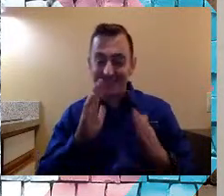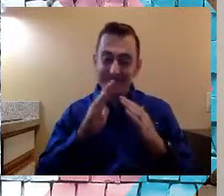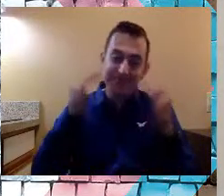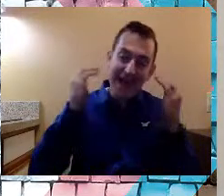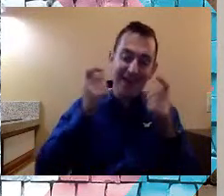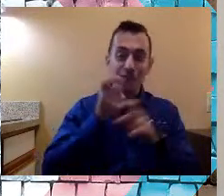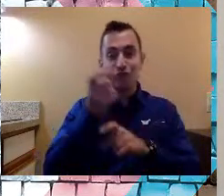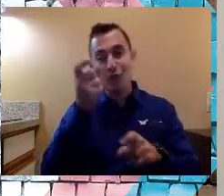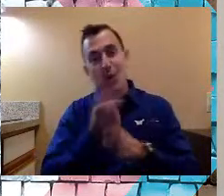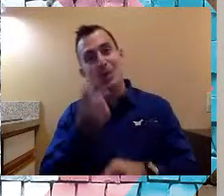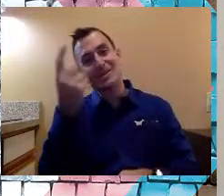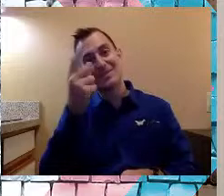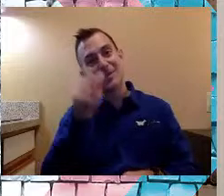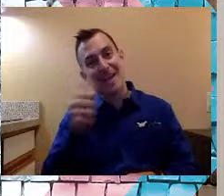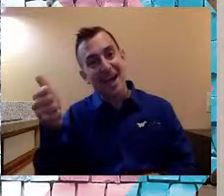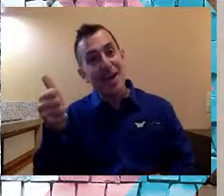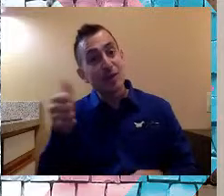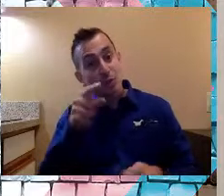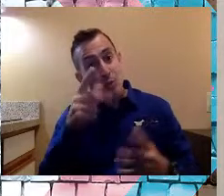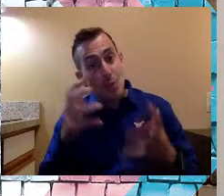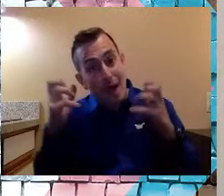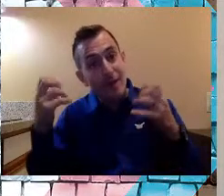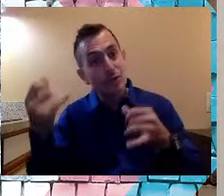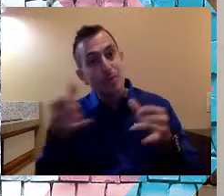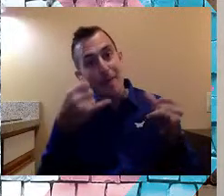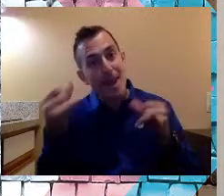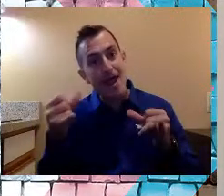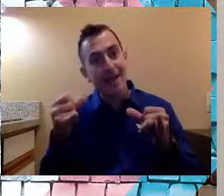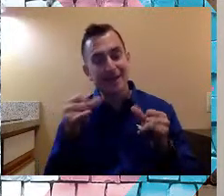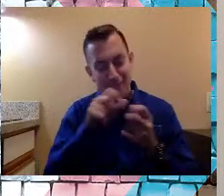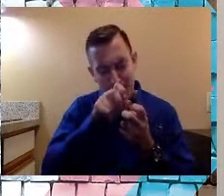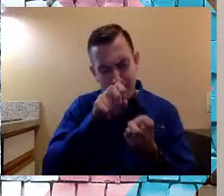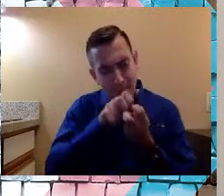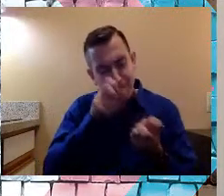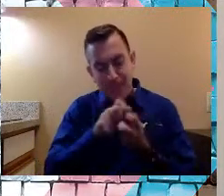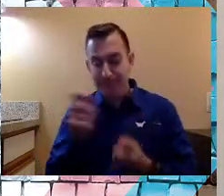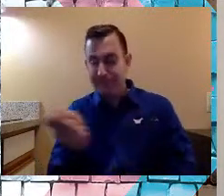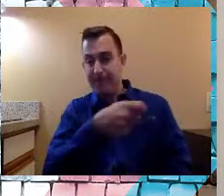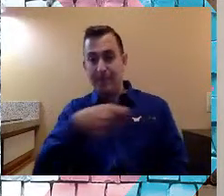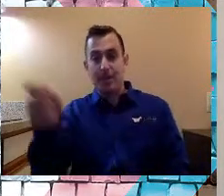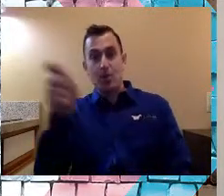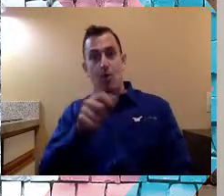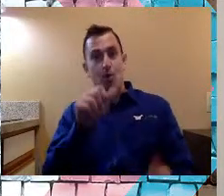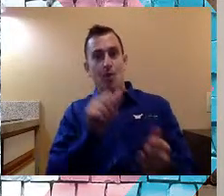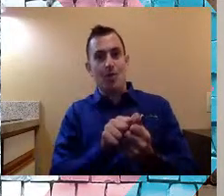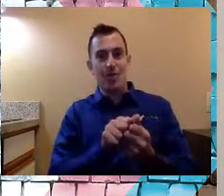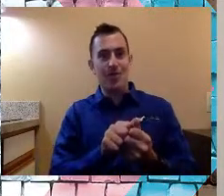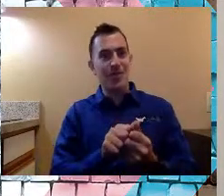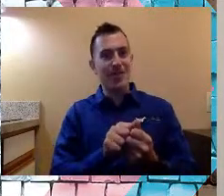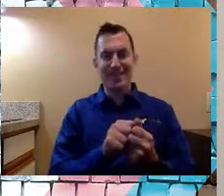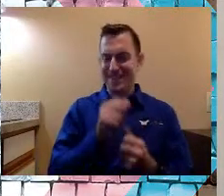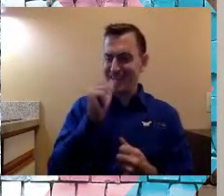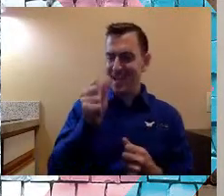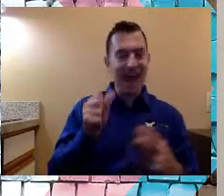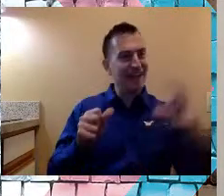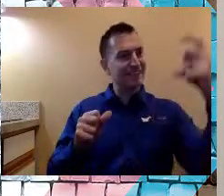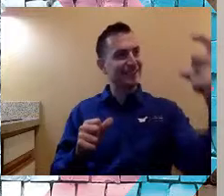on, don't you want to play? Squirrels playing ping pong with an acorn. It's crazy.